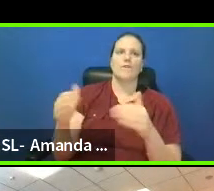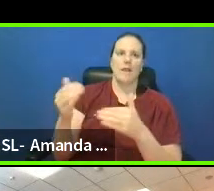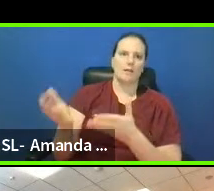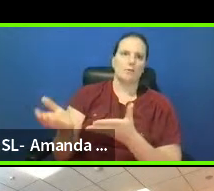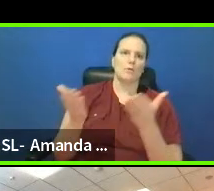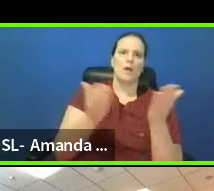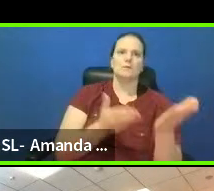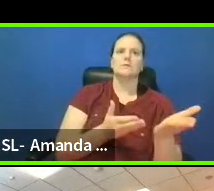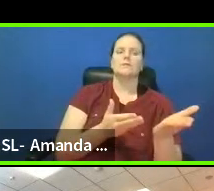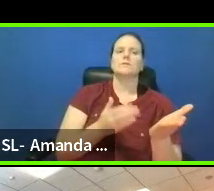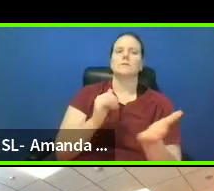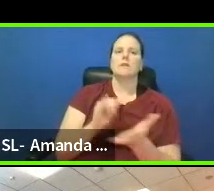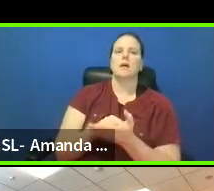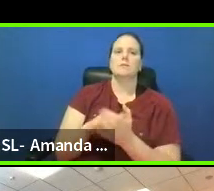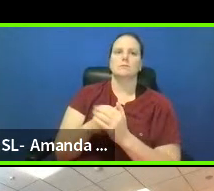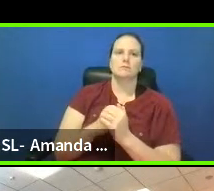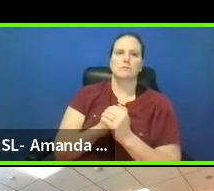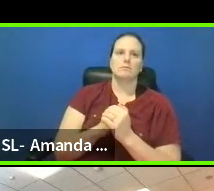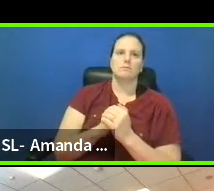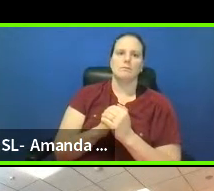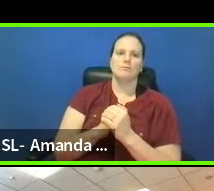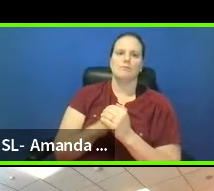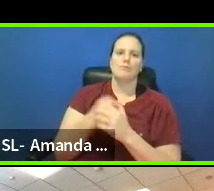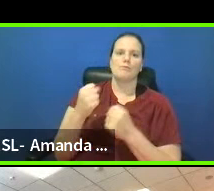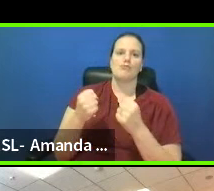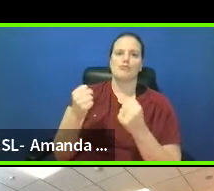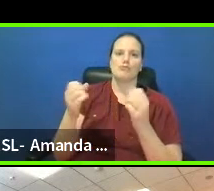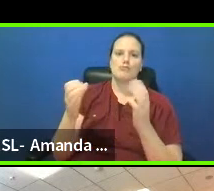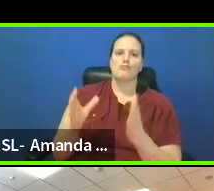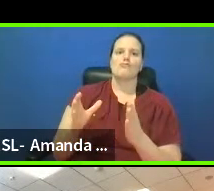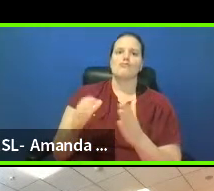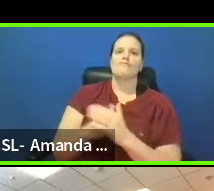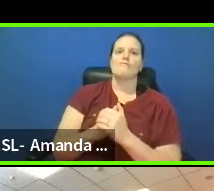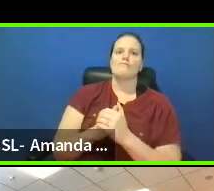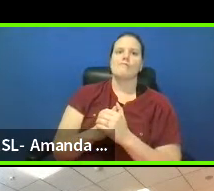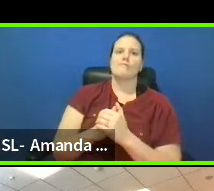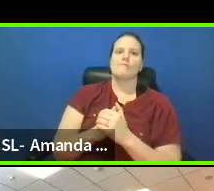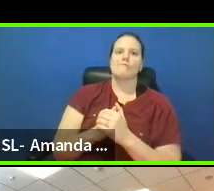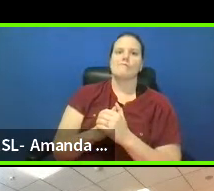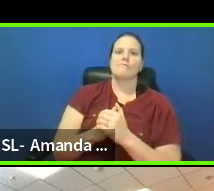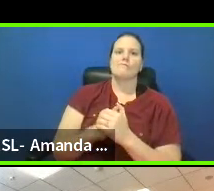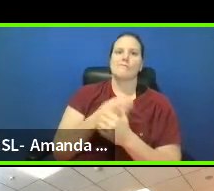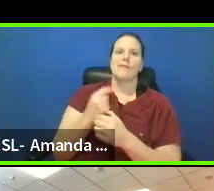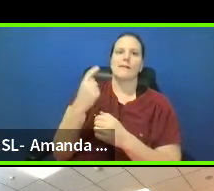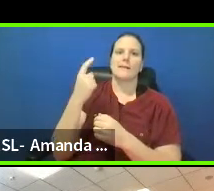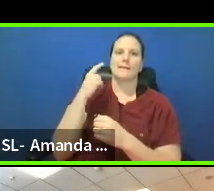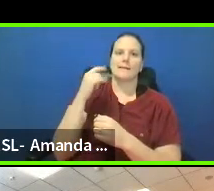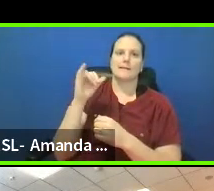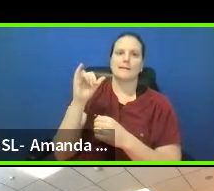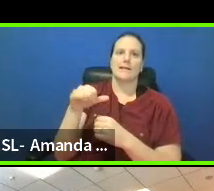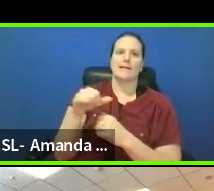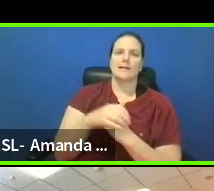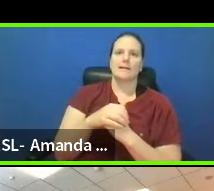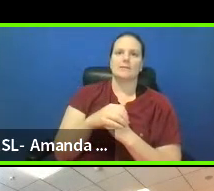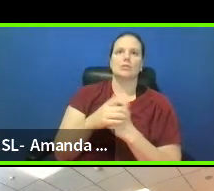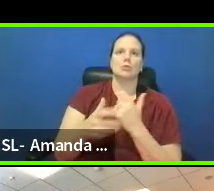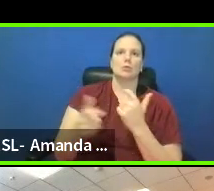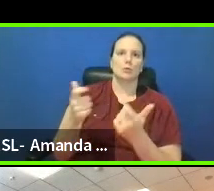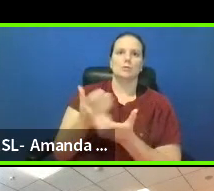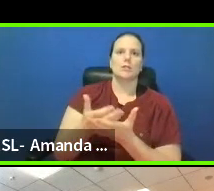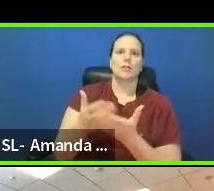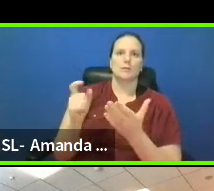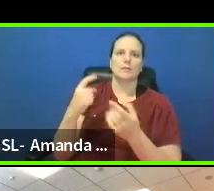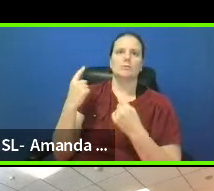crossings and those drivers. And I think that is a huge thing we